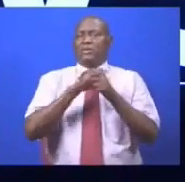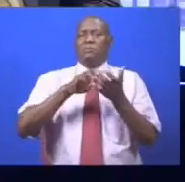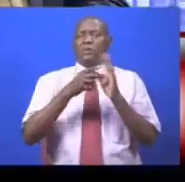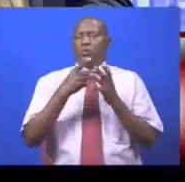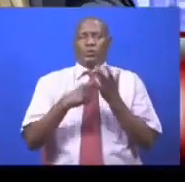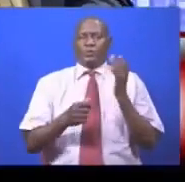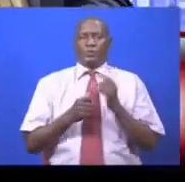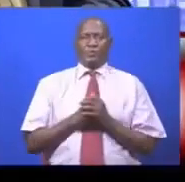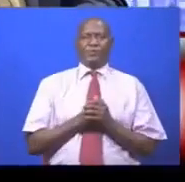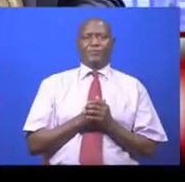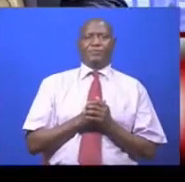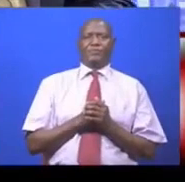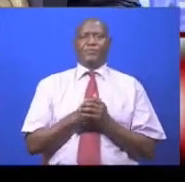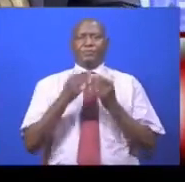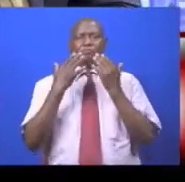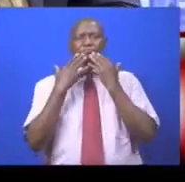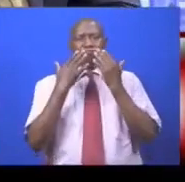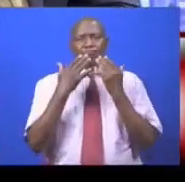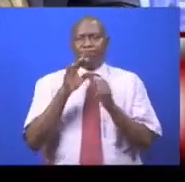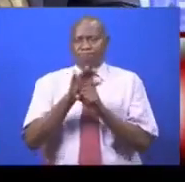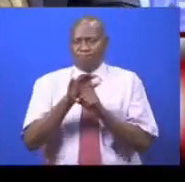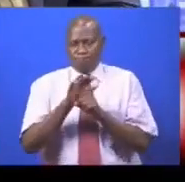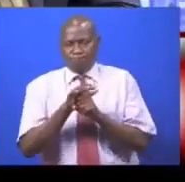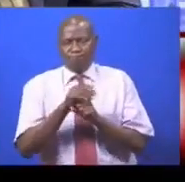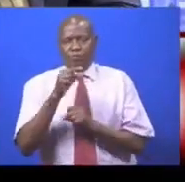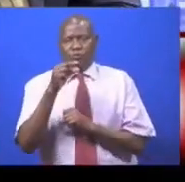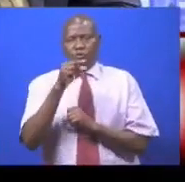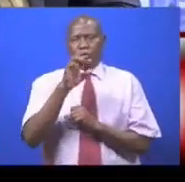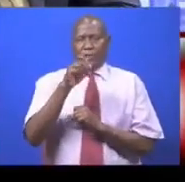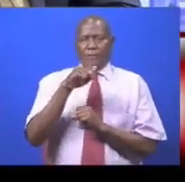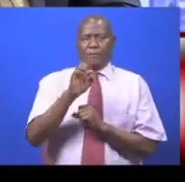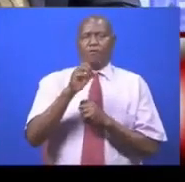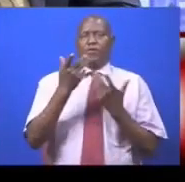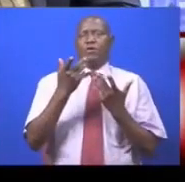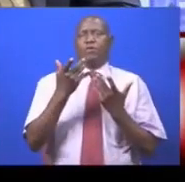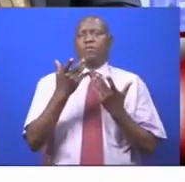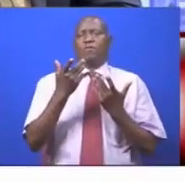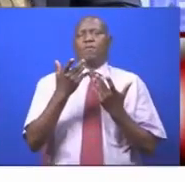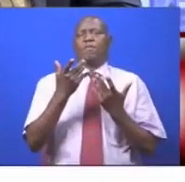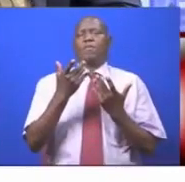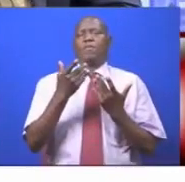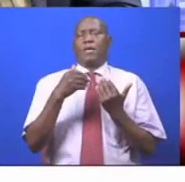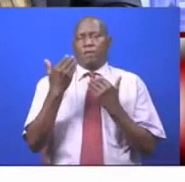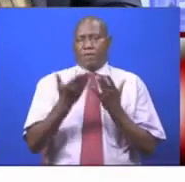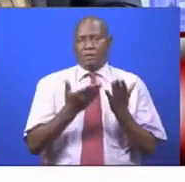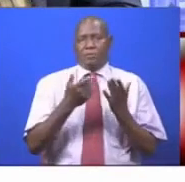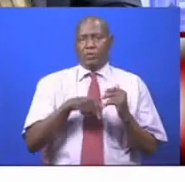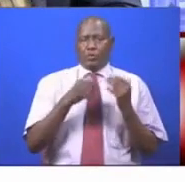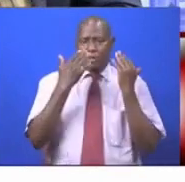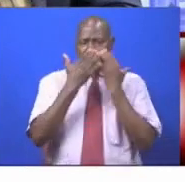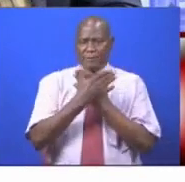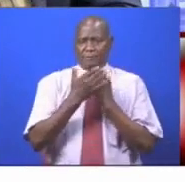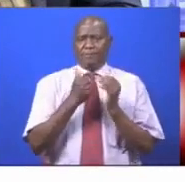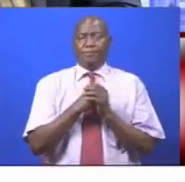mean? Thank you very much, Grace, for having me tonight. Allow me